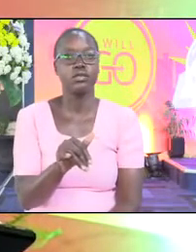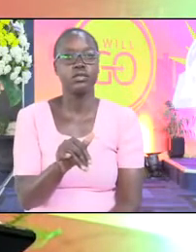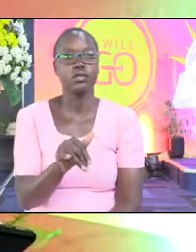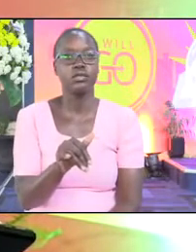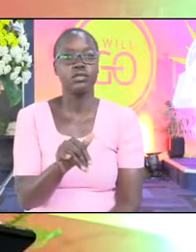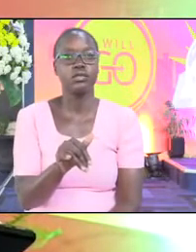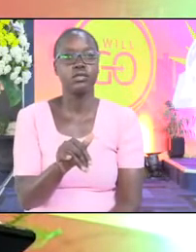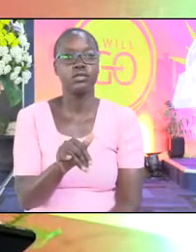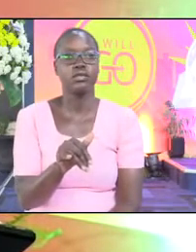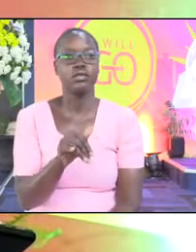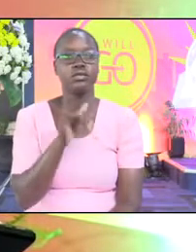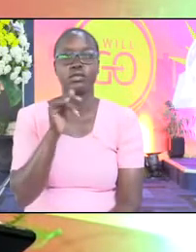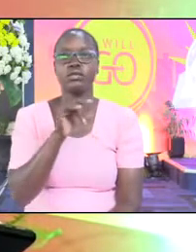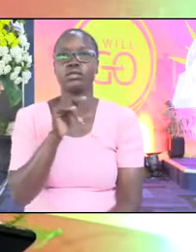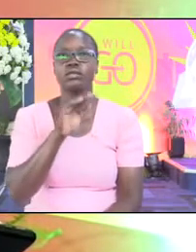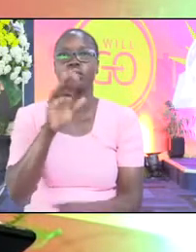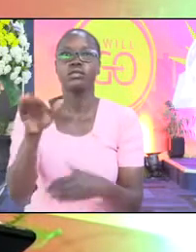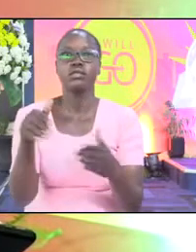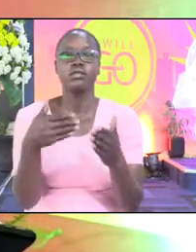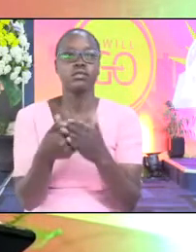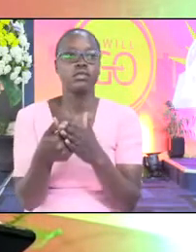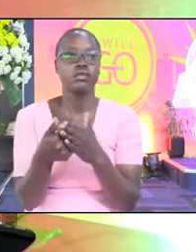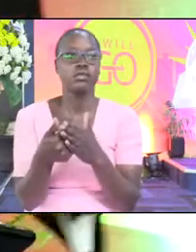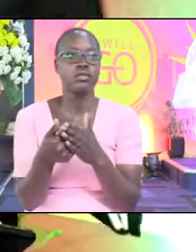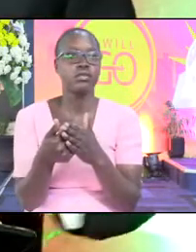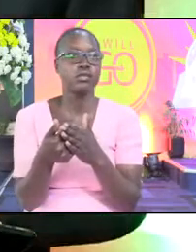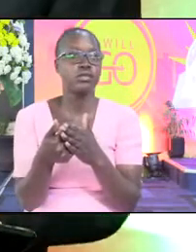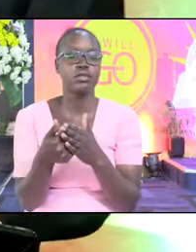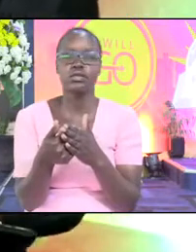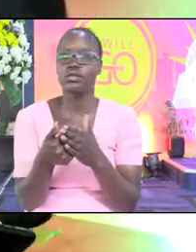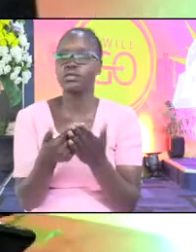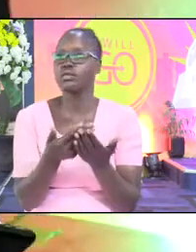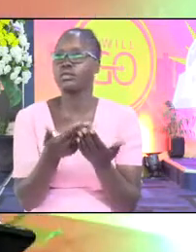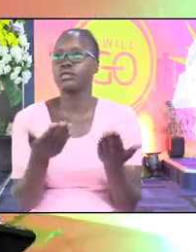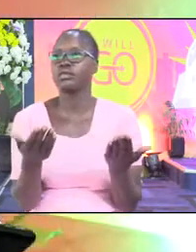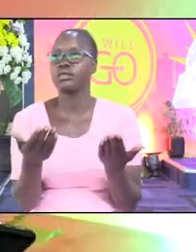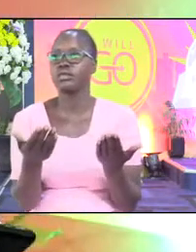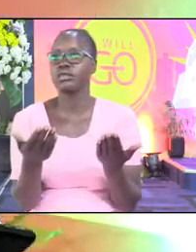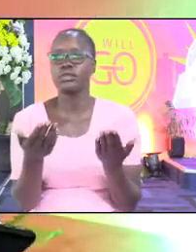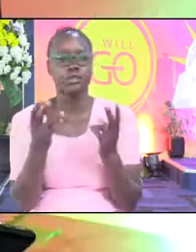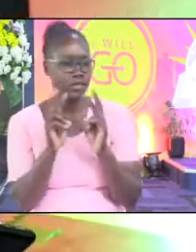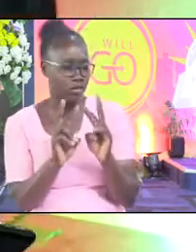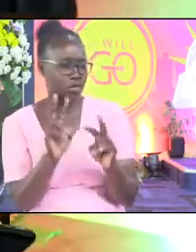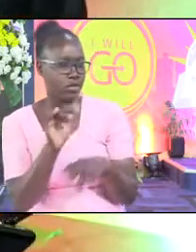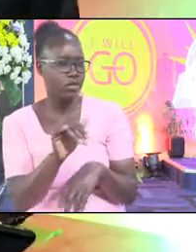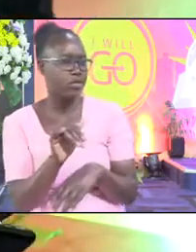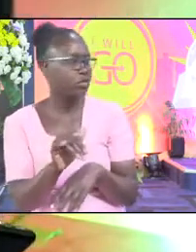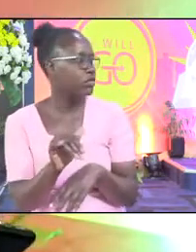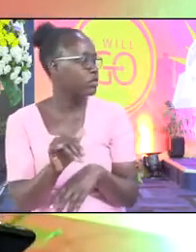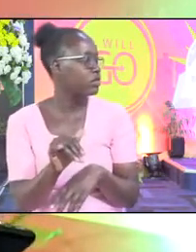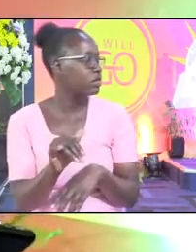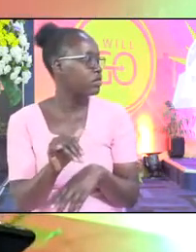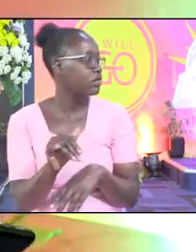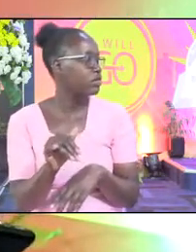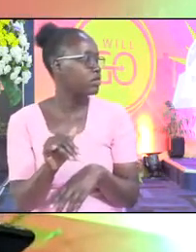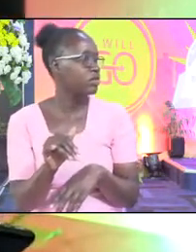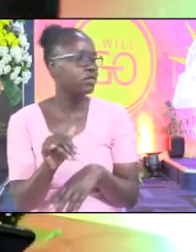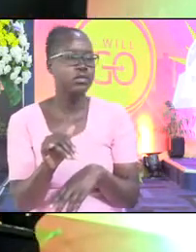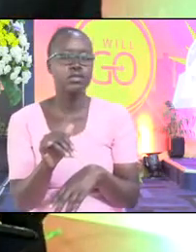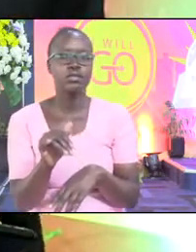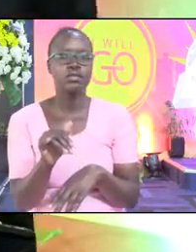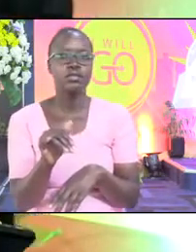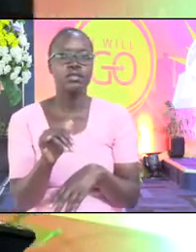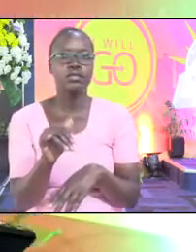I did not arrive. By the way, I observed that, Pastor, that there are a